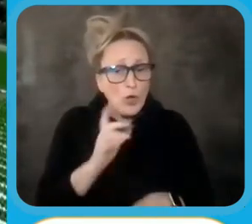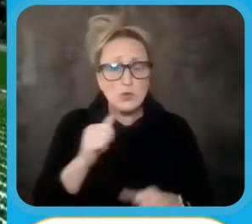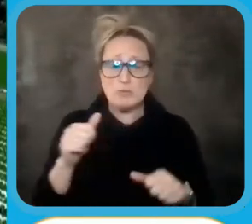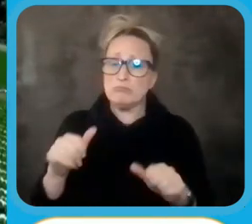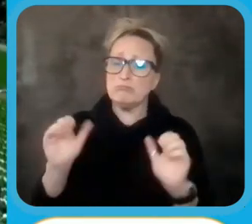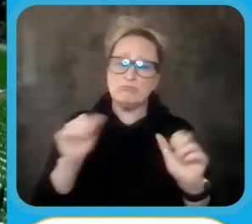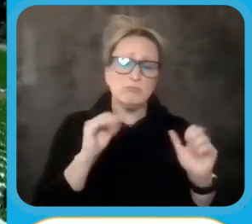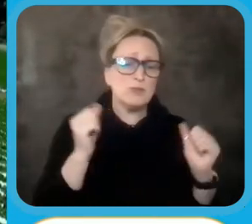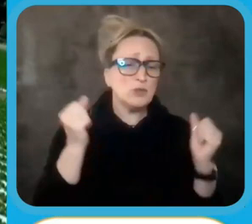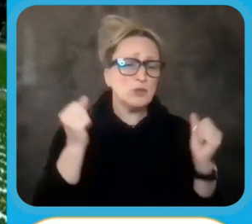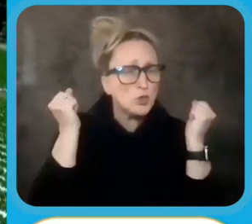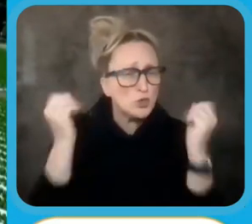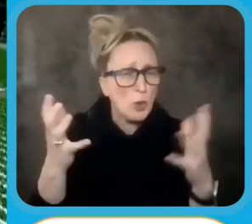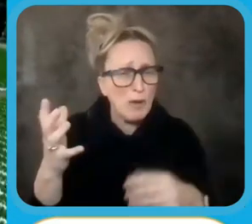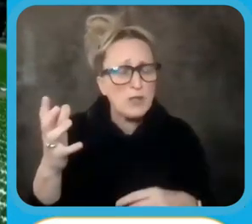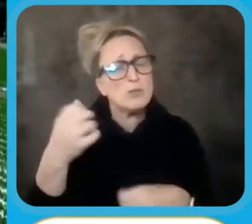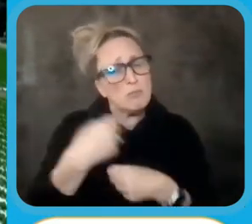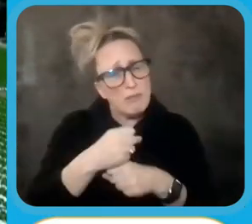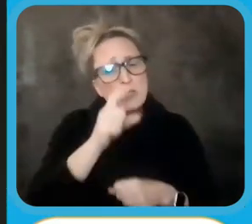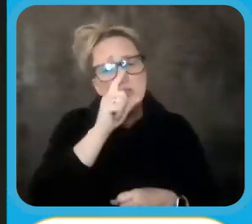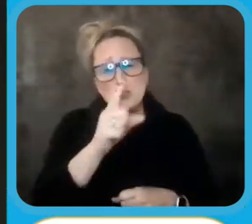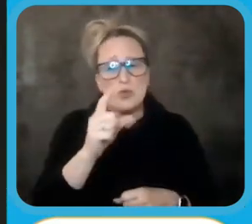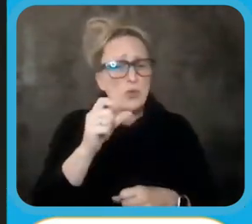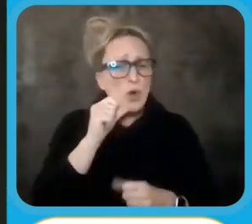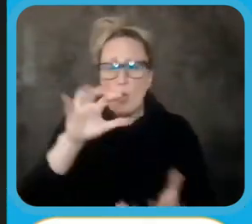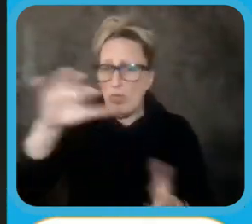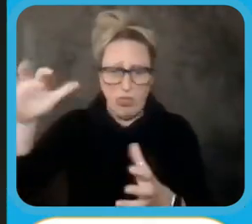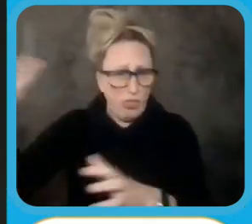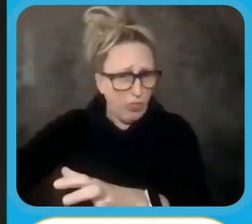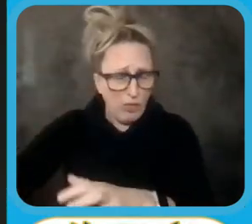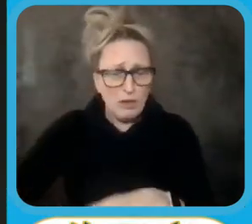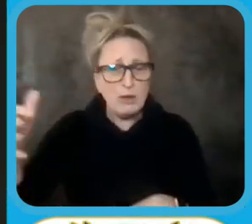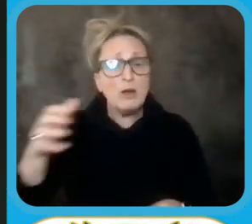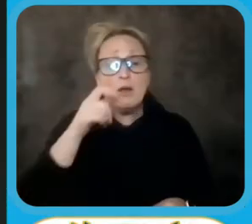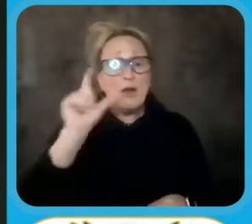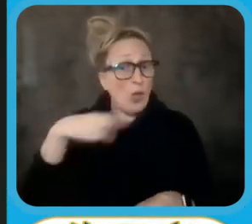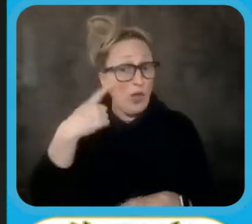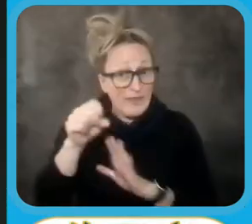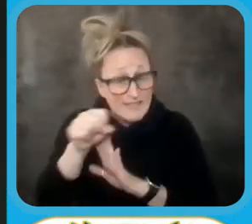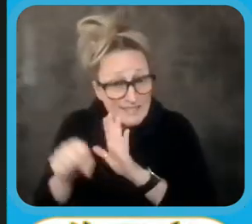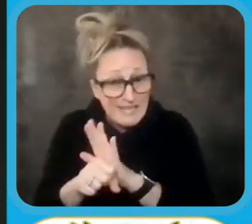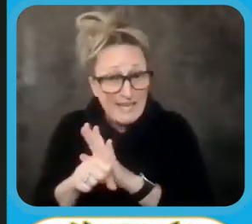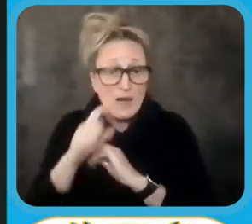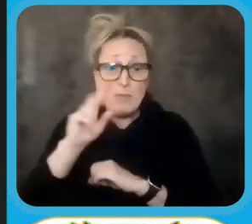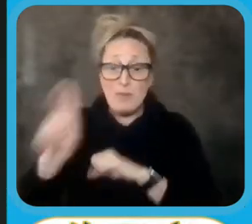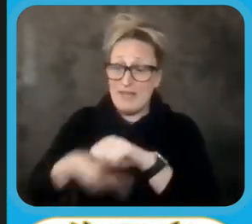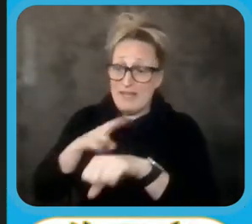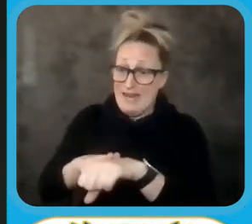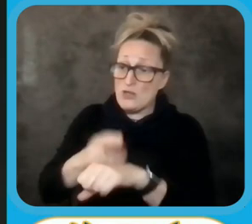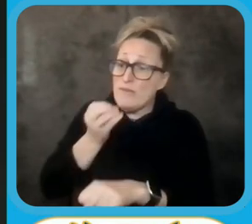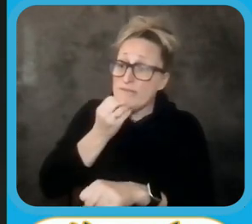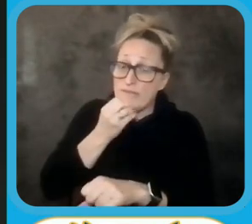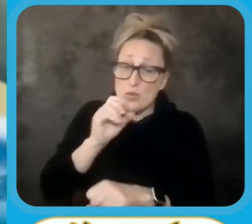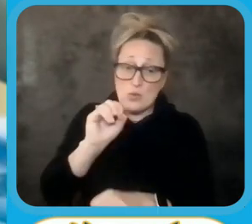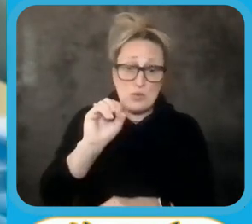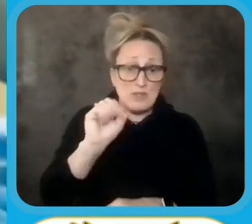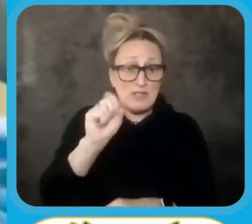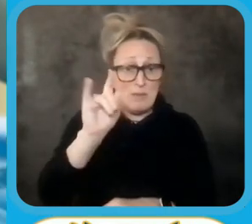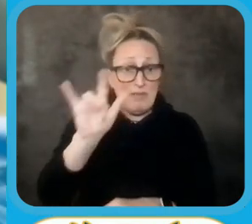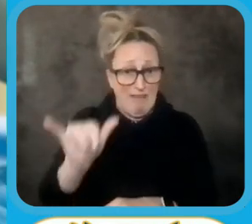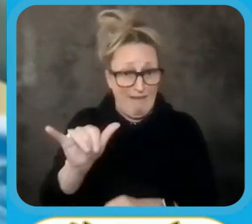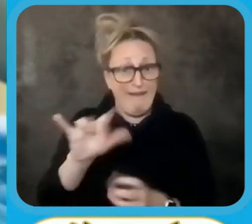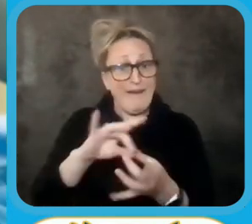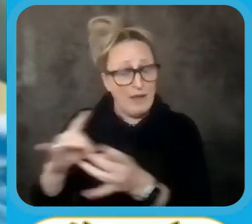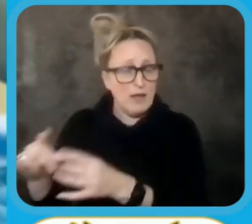so much to make sure there was no disruption in not only our states, but our nation's food supply chain. And